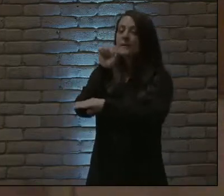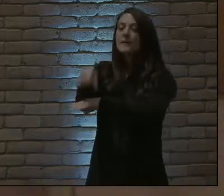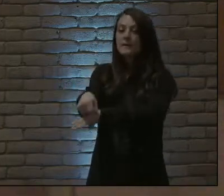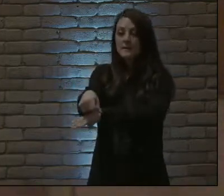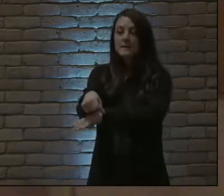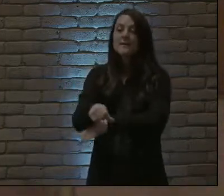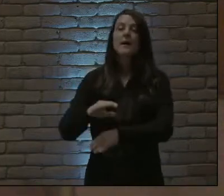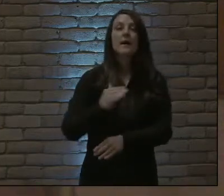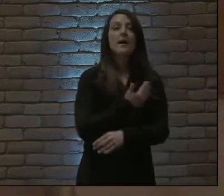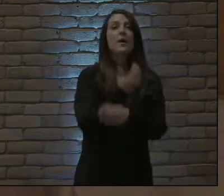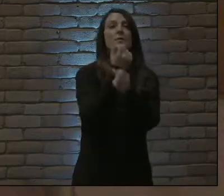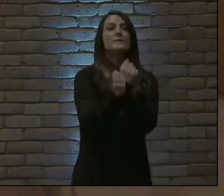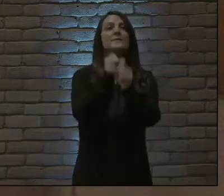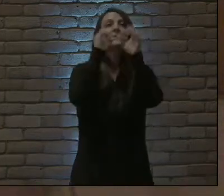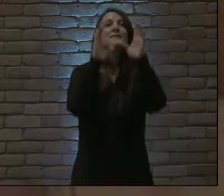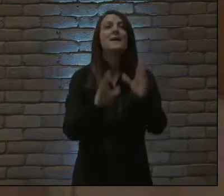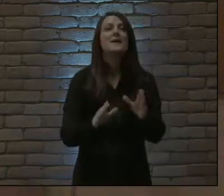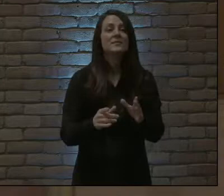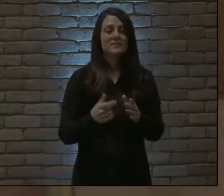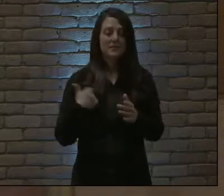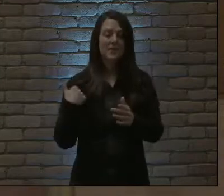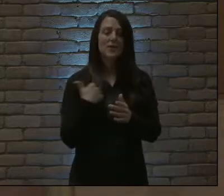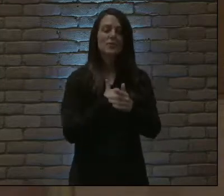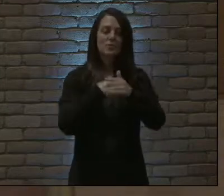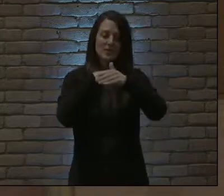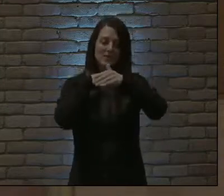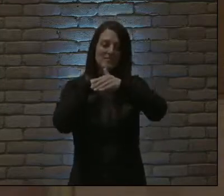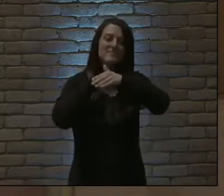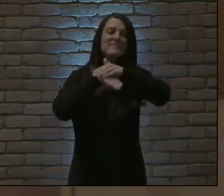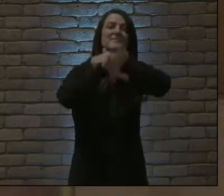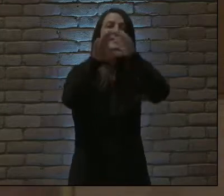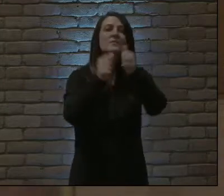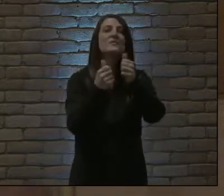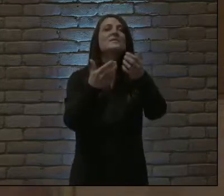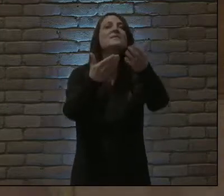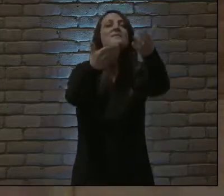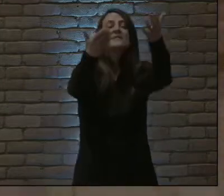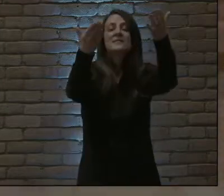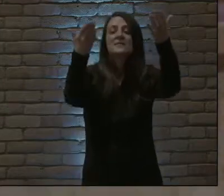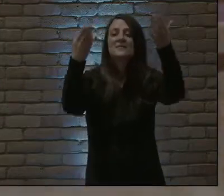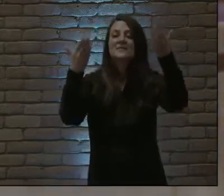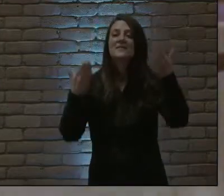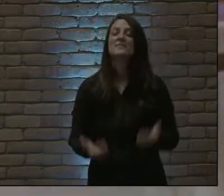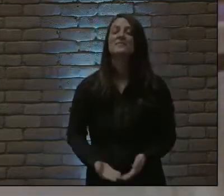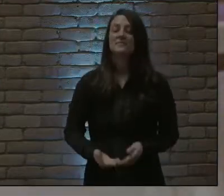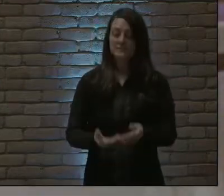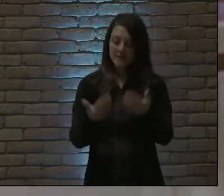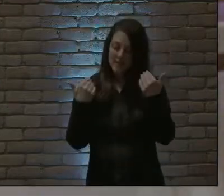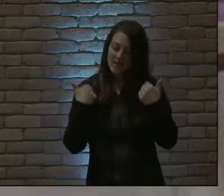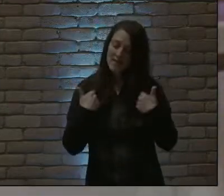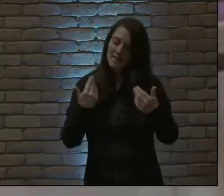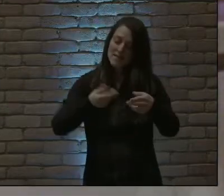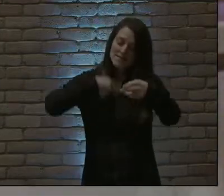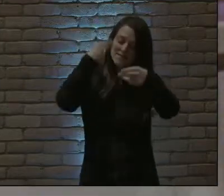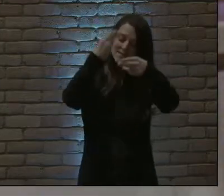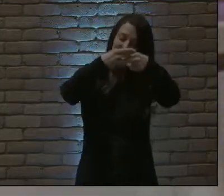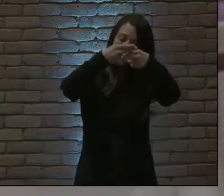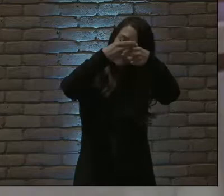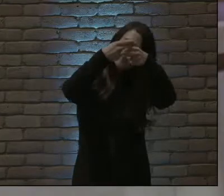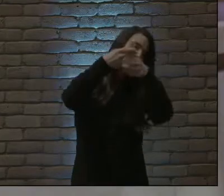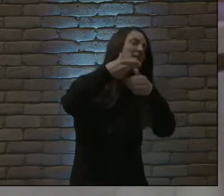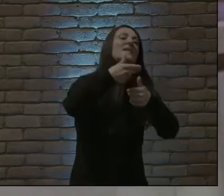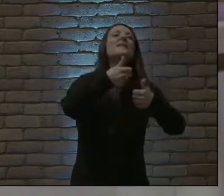conquer, and our Savior holds the keys. There is a